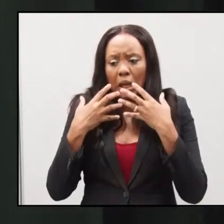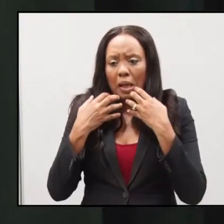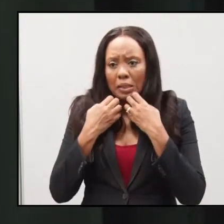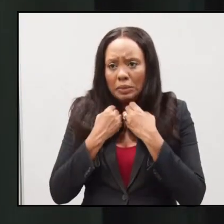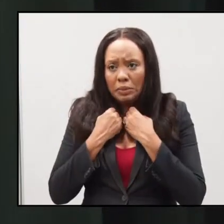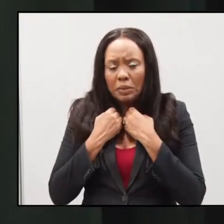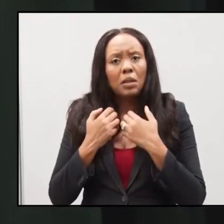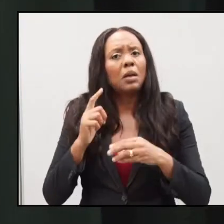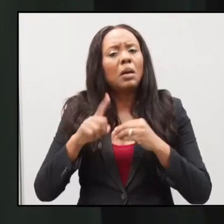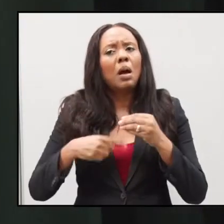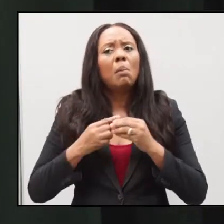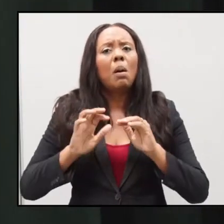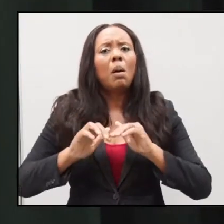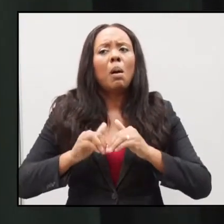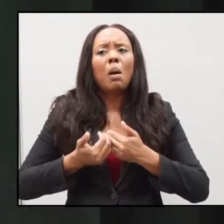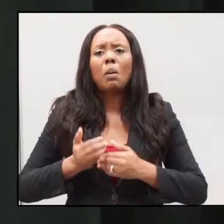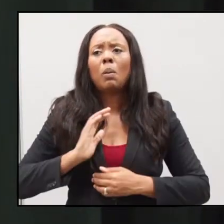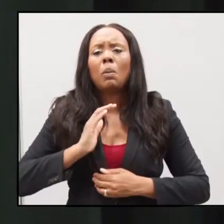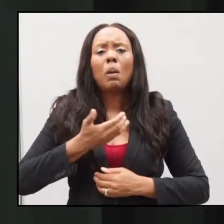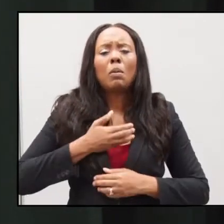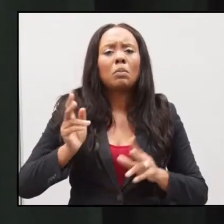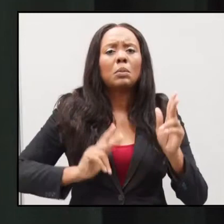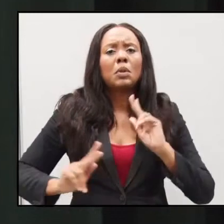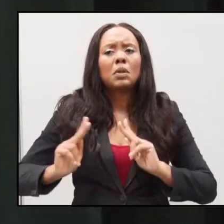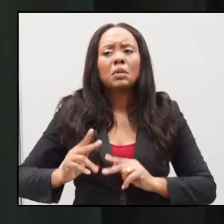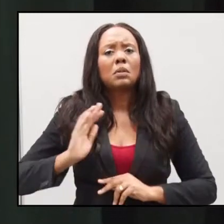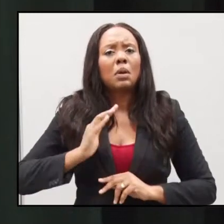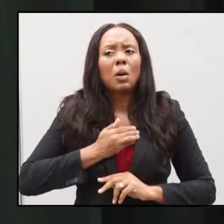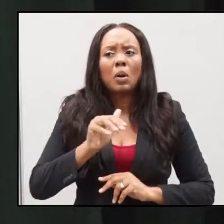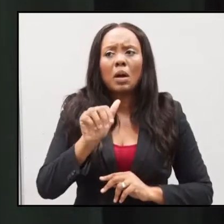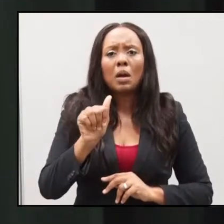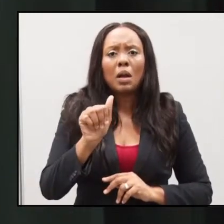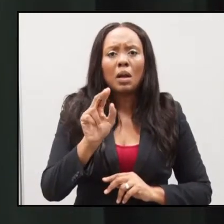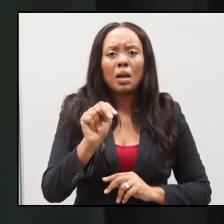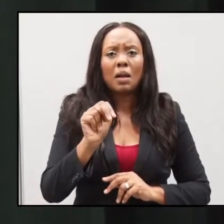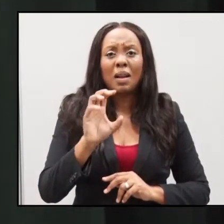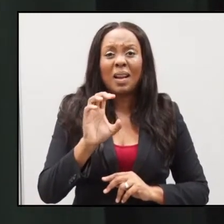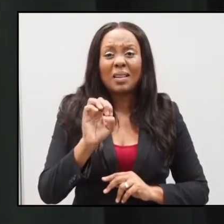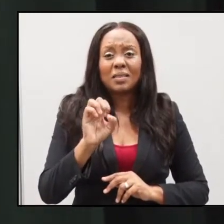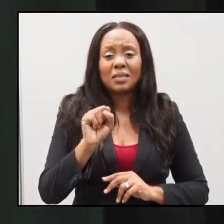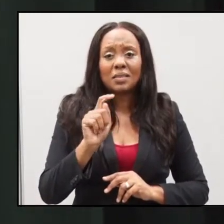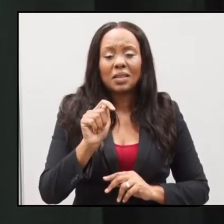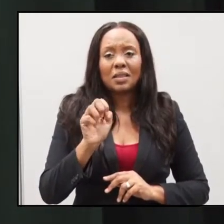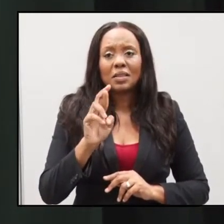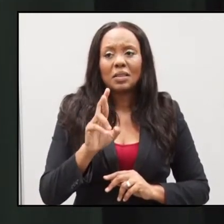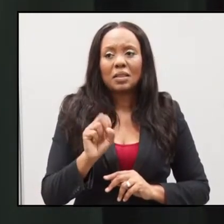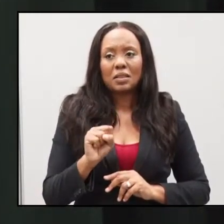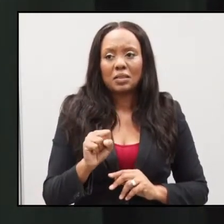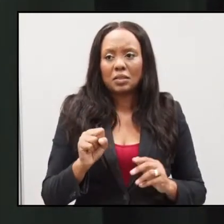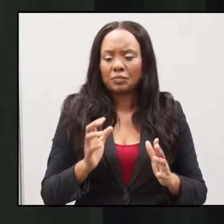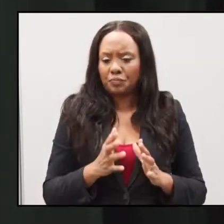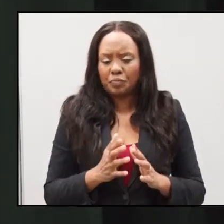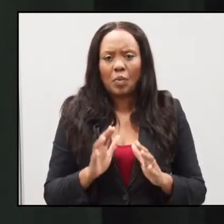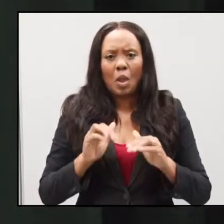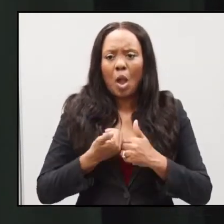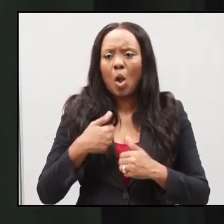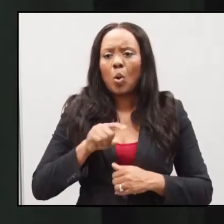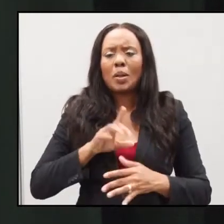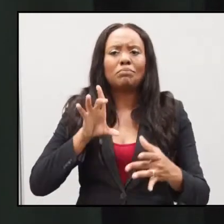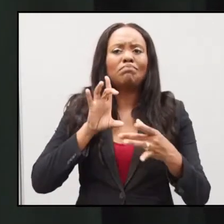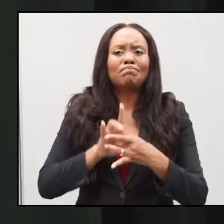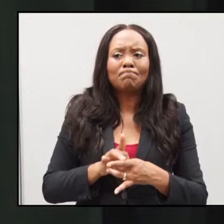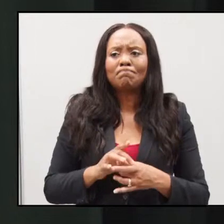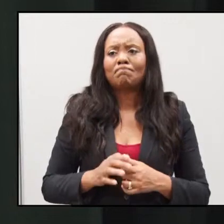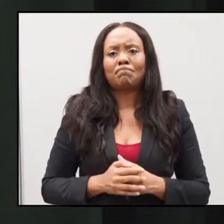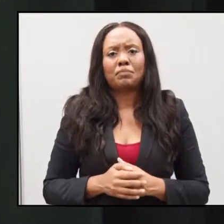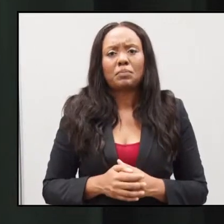us, our ancestors in and outside of our island, wherever they are in the diaspora. It allows us a space